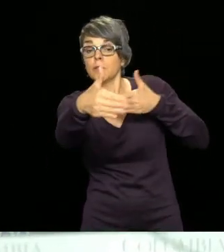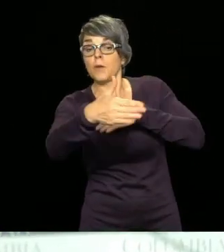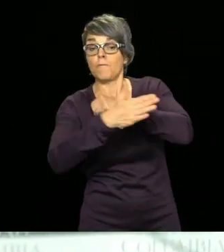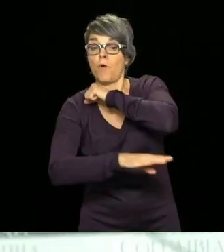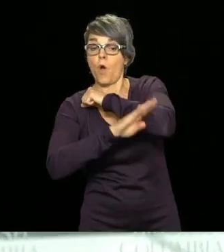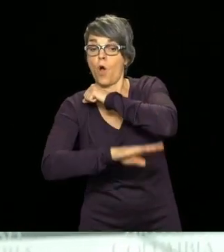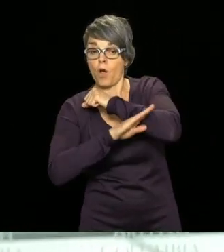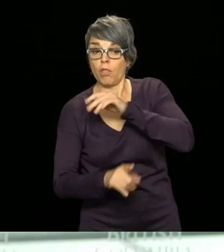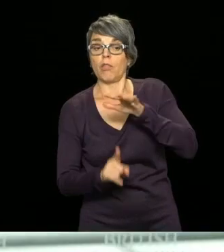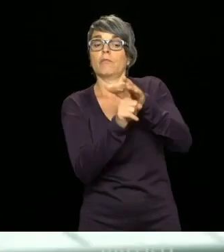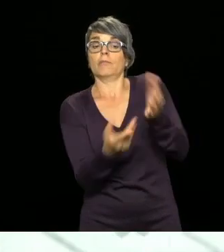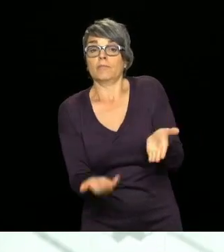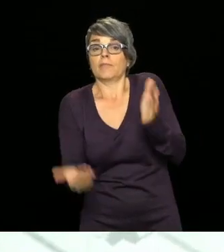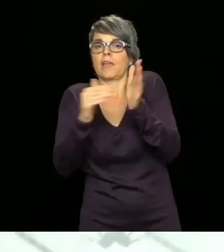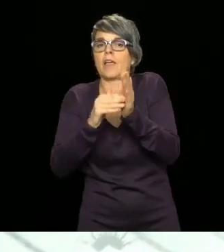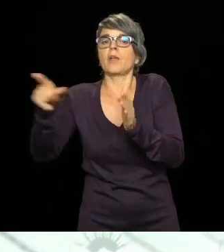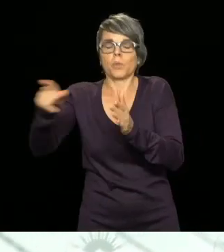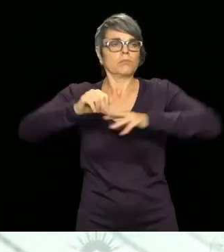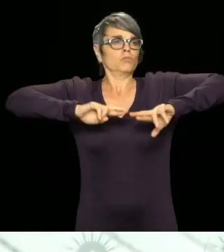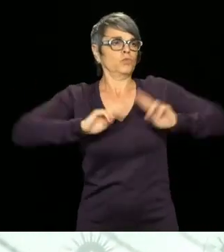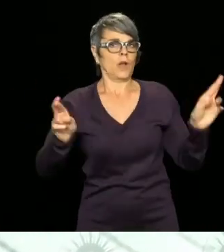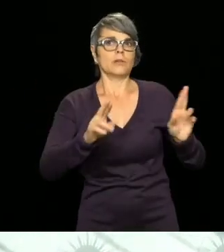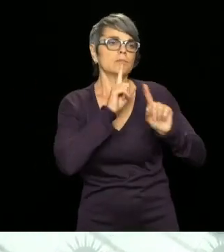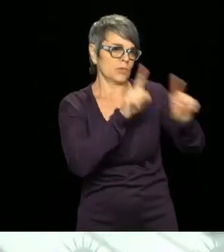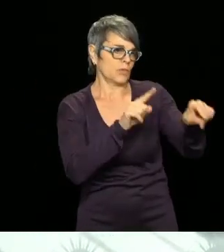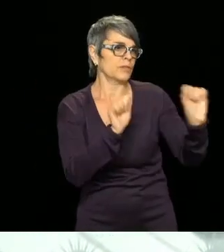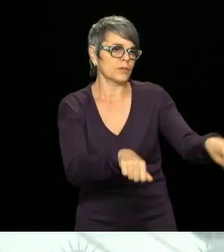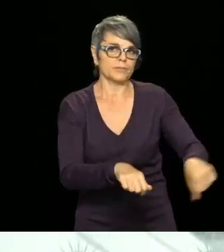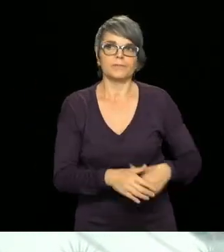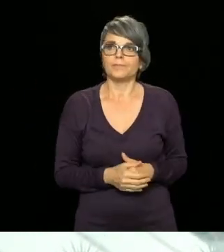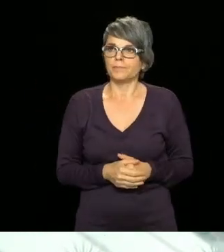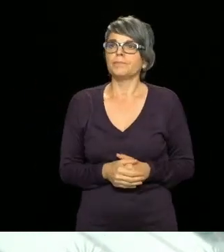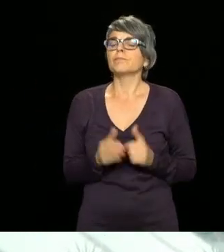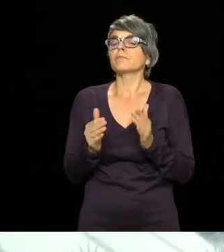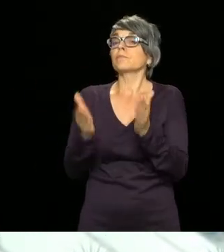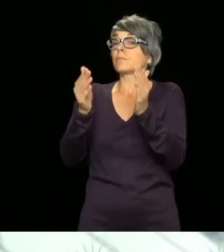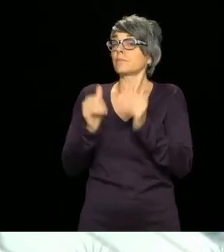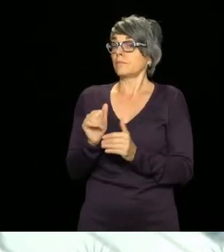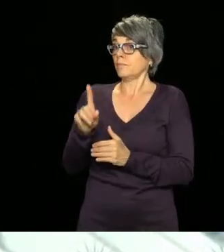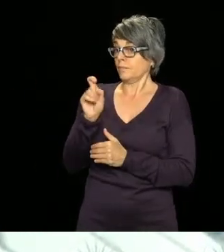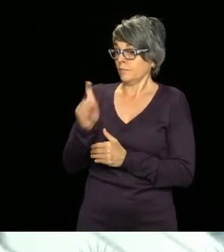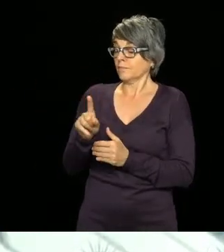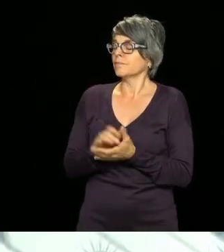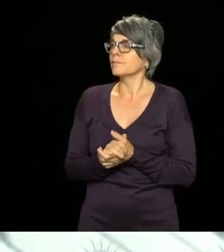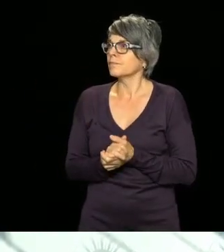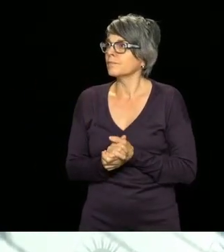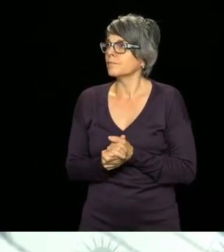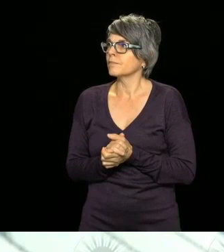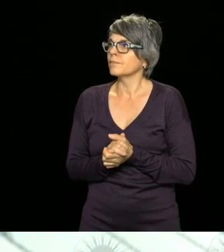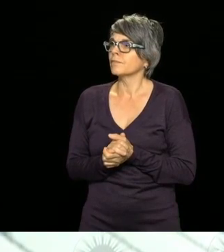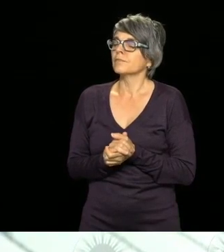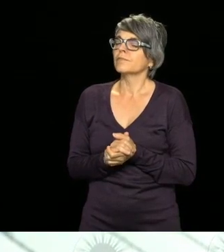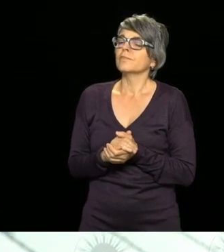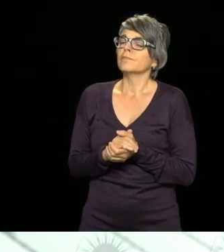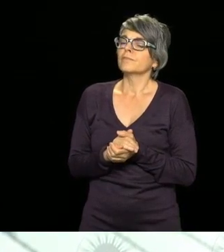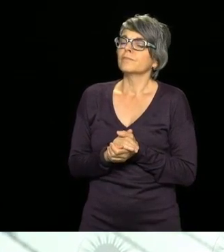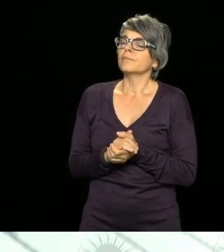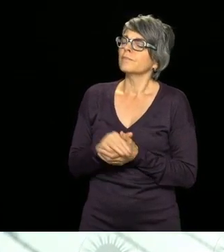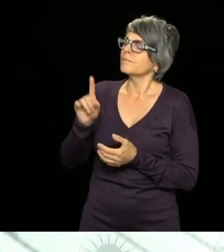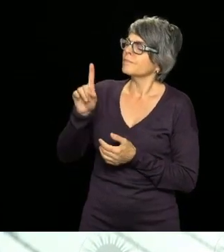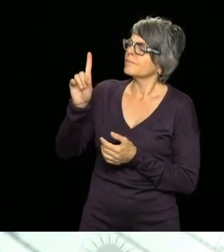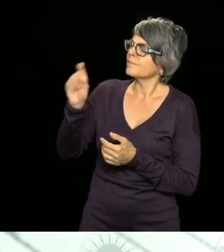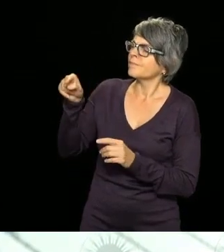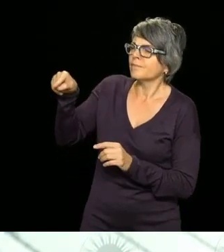Next question is from Katie DeRosa, Times Colonist. Hi there. This message is for Tracy. Some